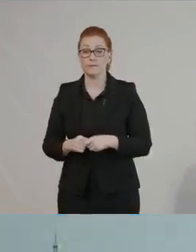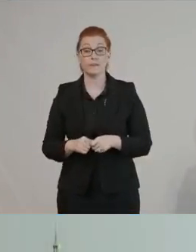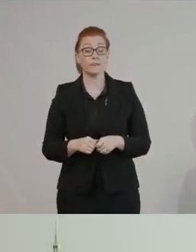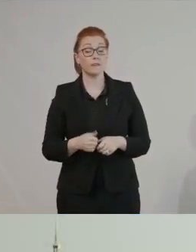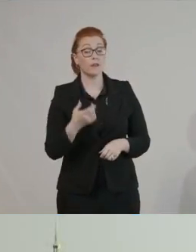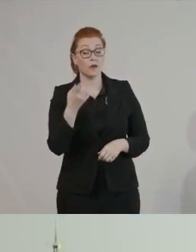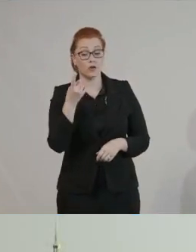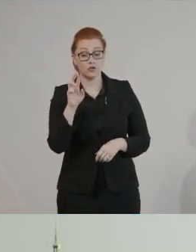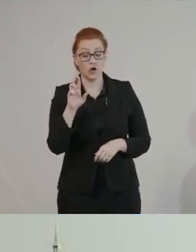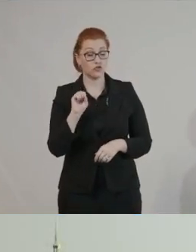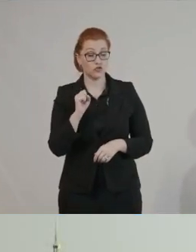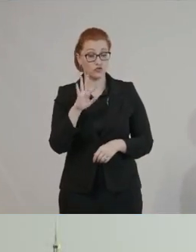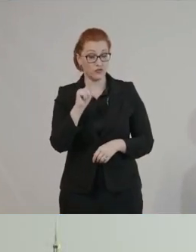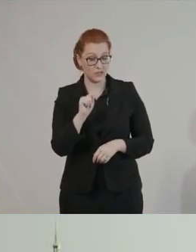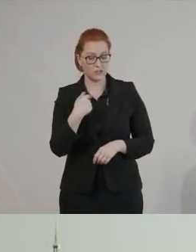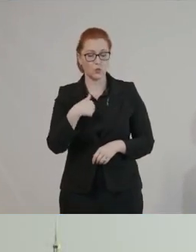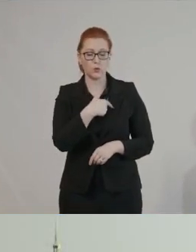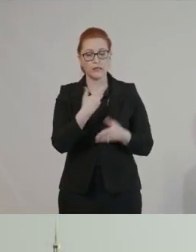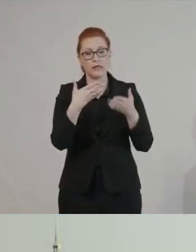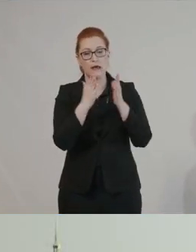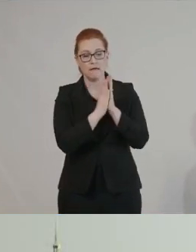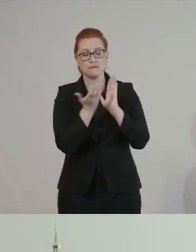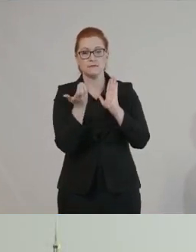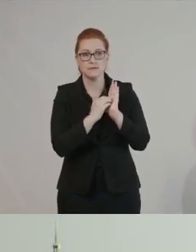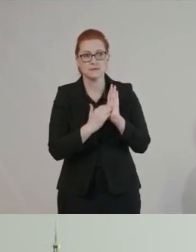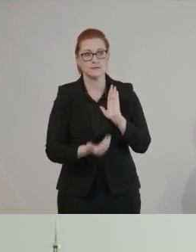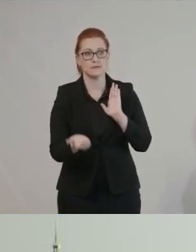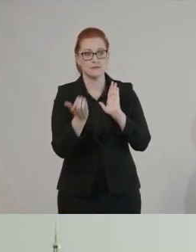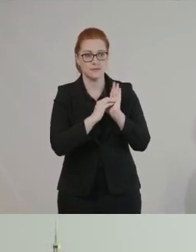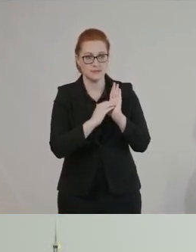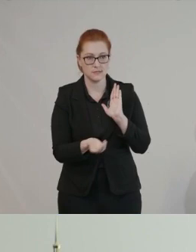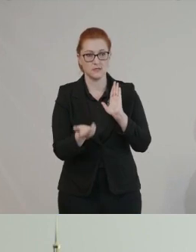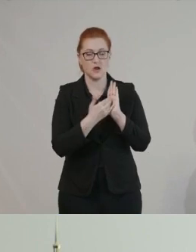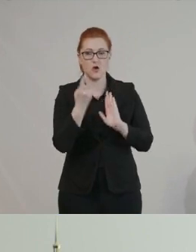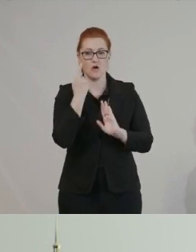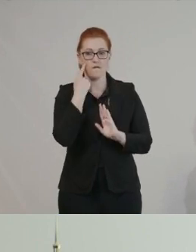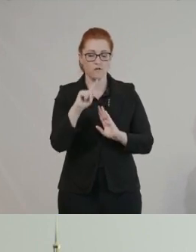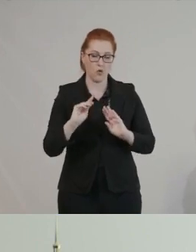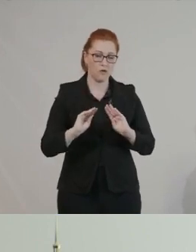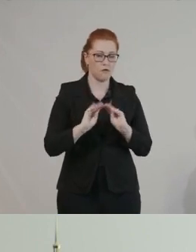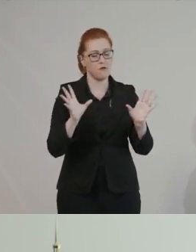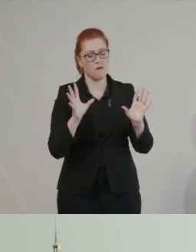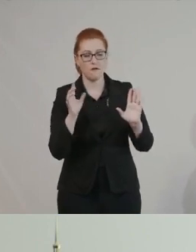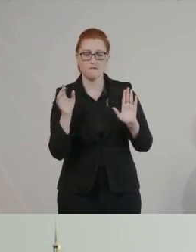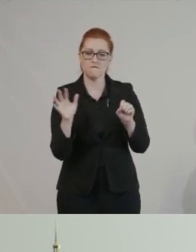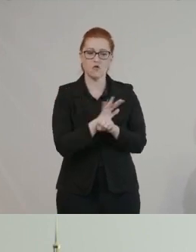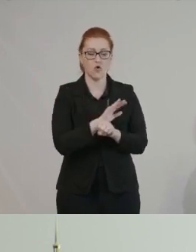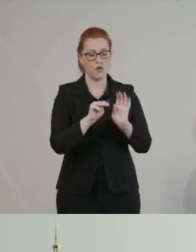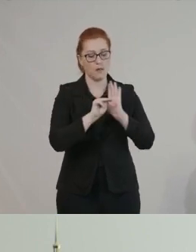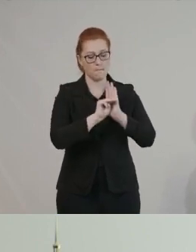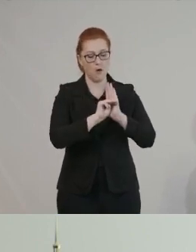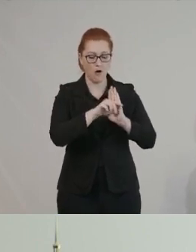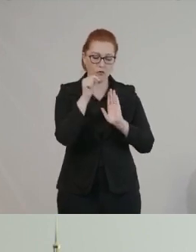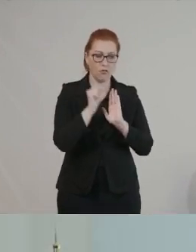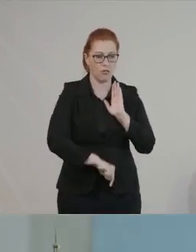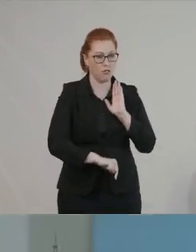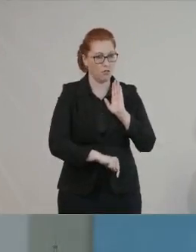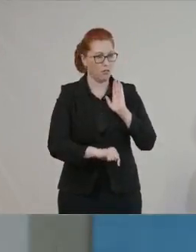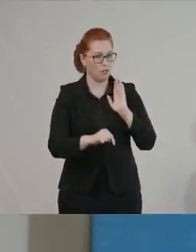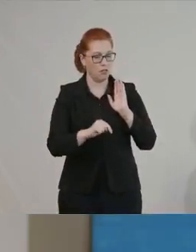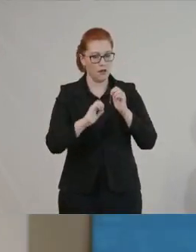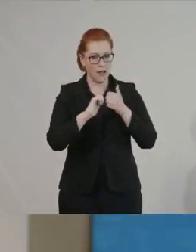the full model that ADHS is using internally, in particular the model using universities here locally.